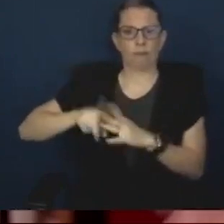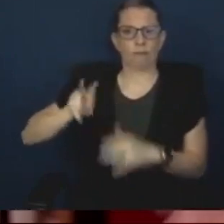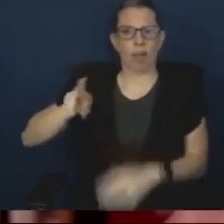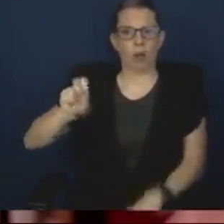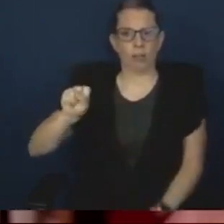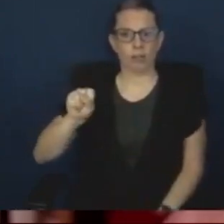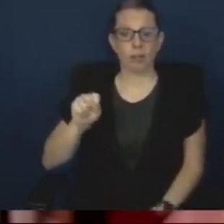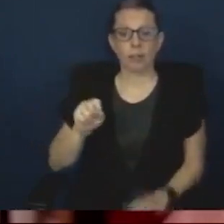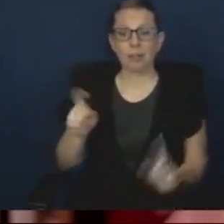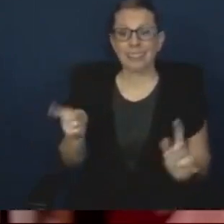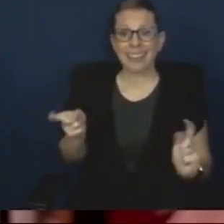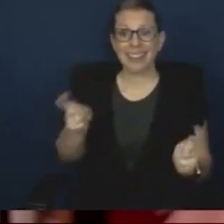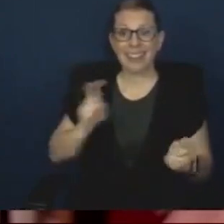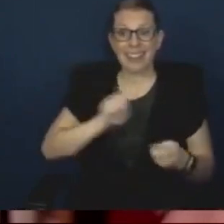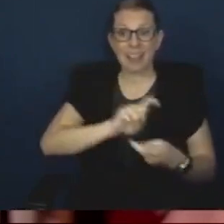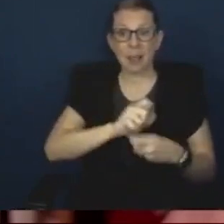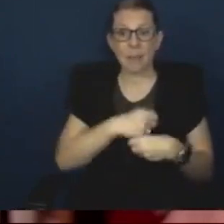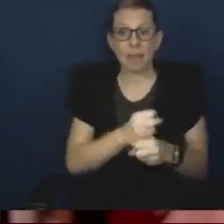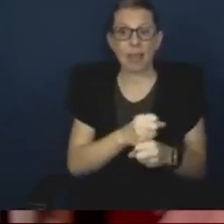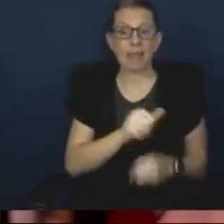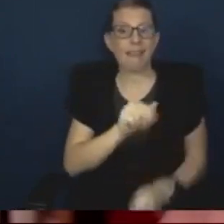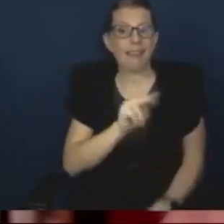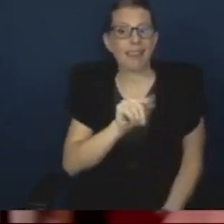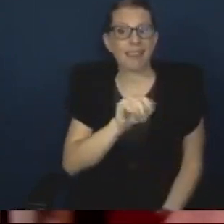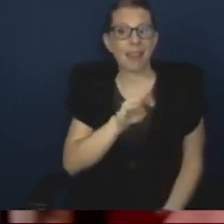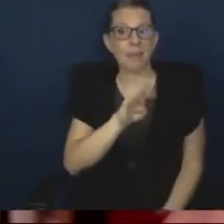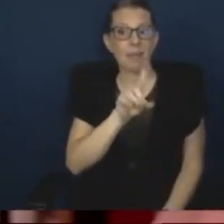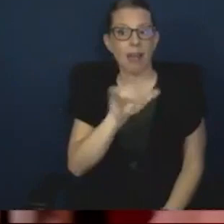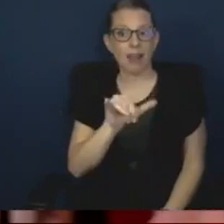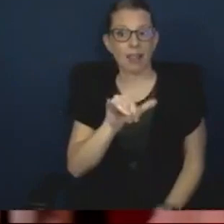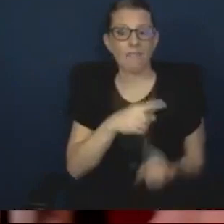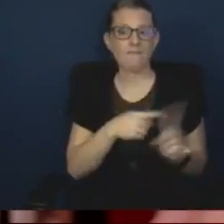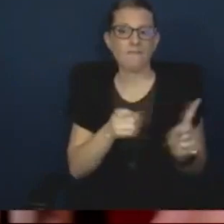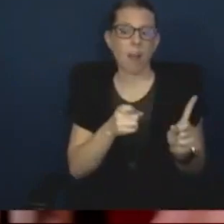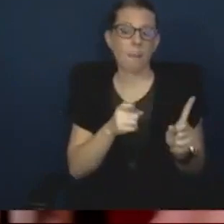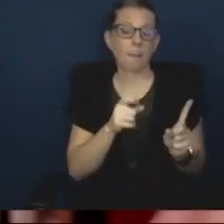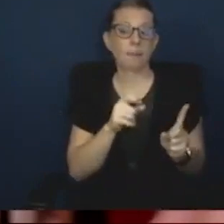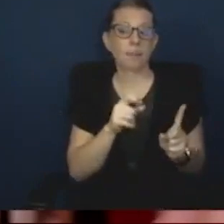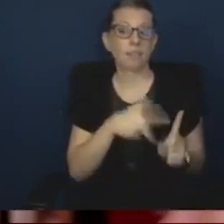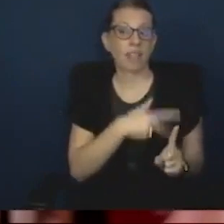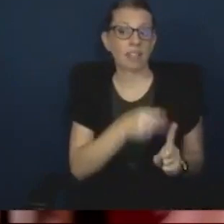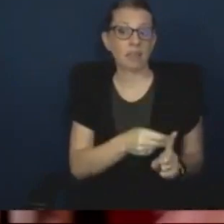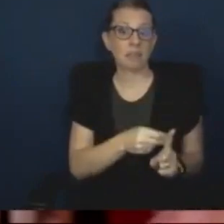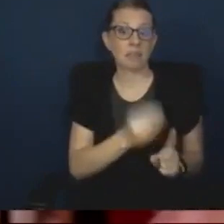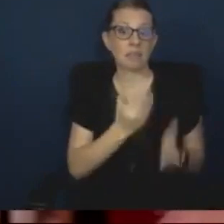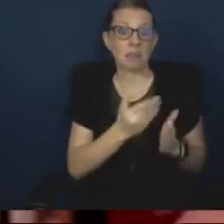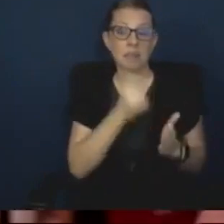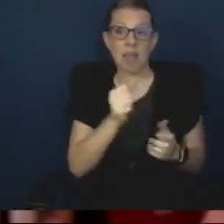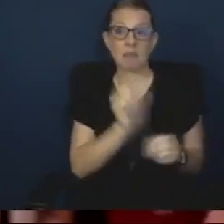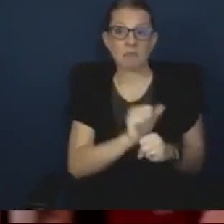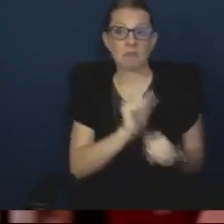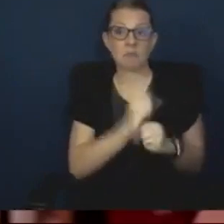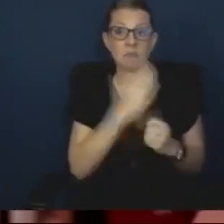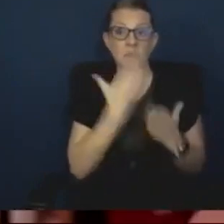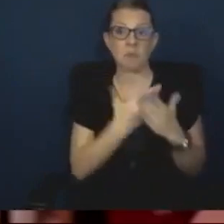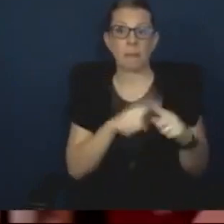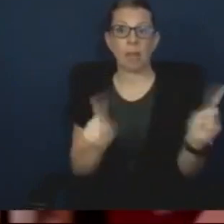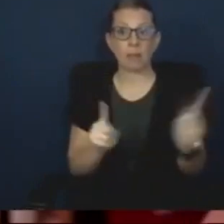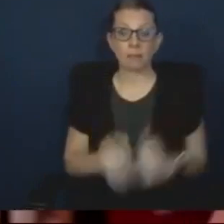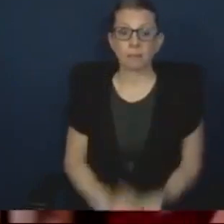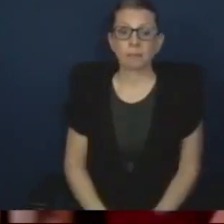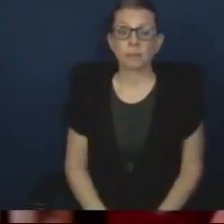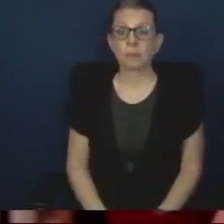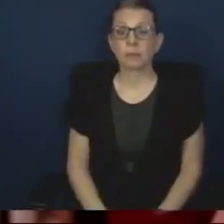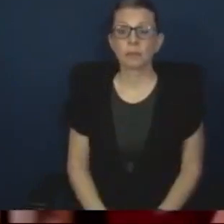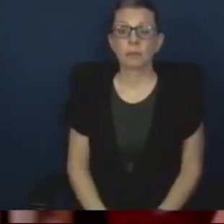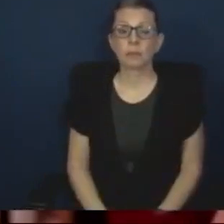make antibodies that you produce from, say, vaccination not work as well. But there are other